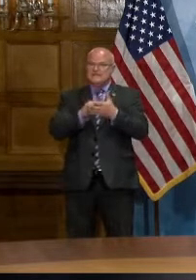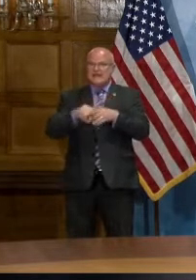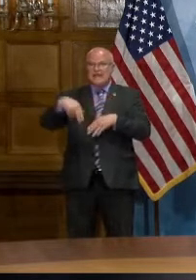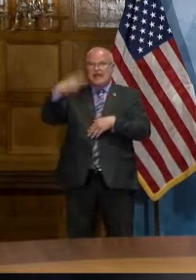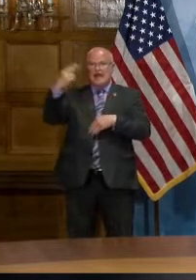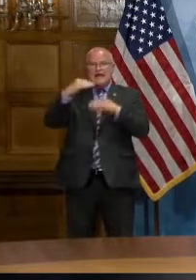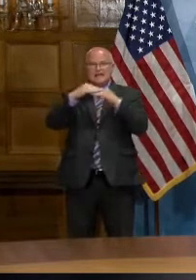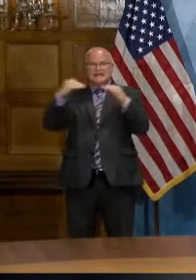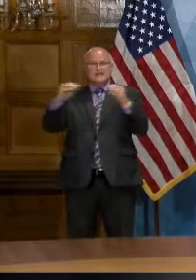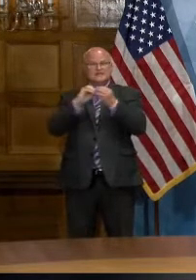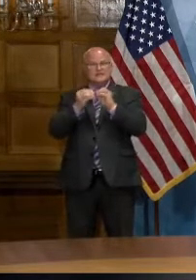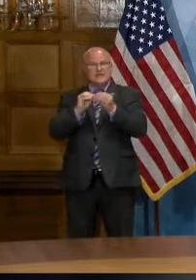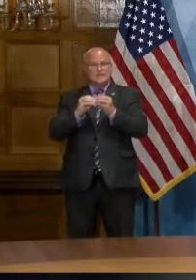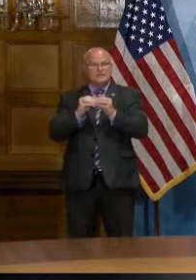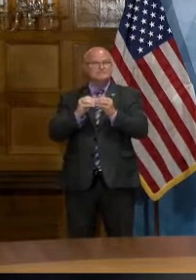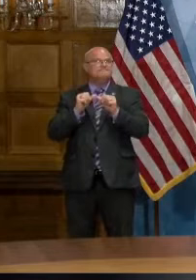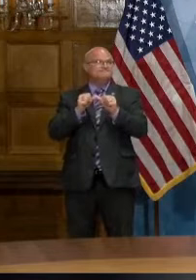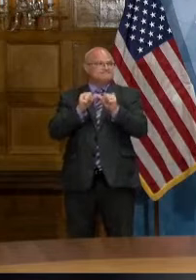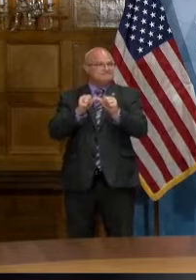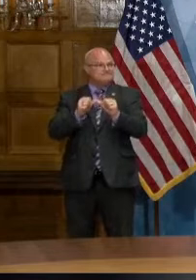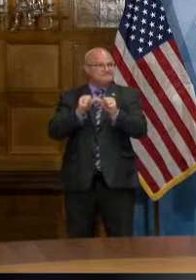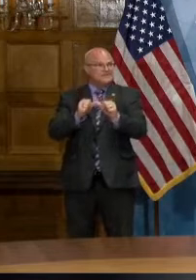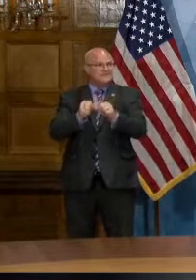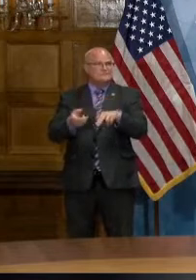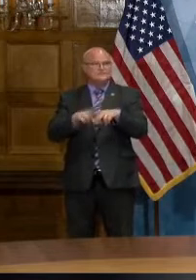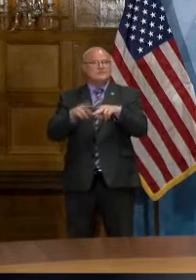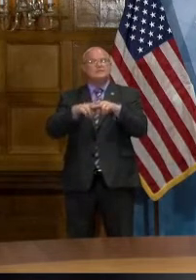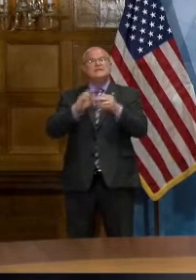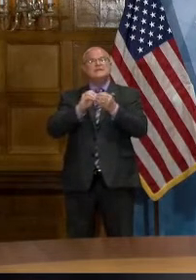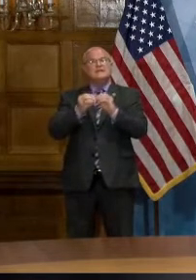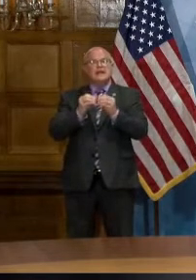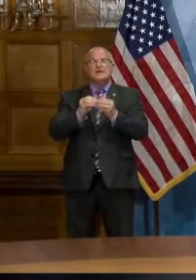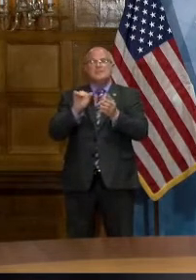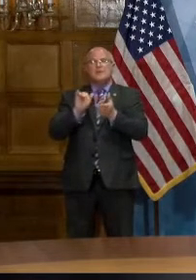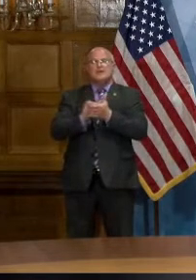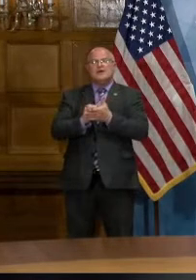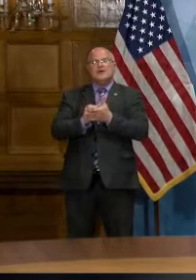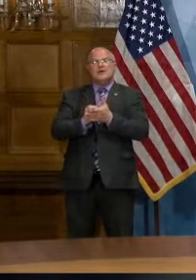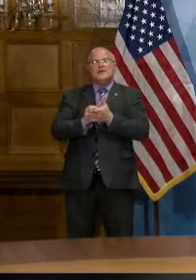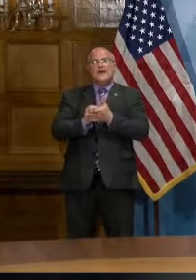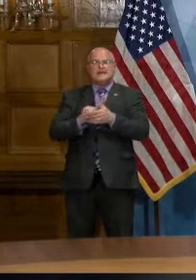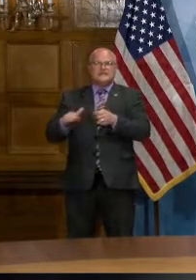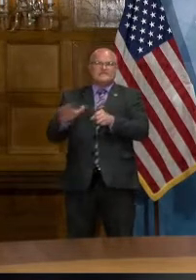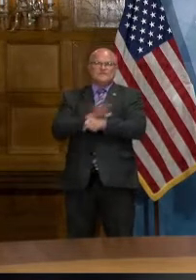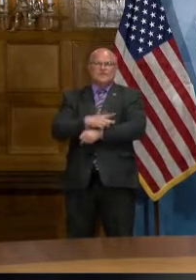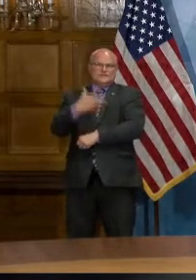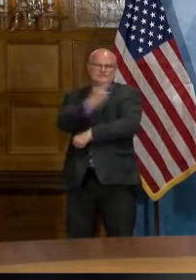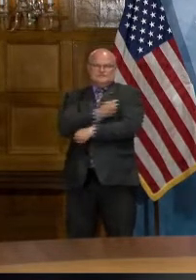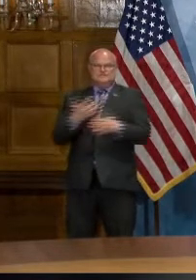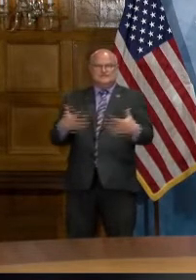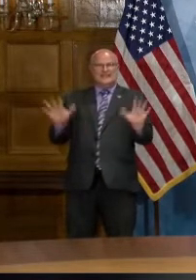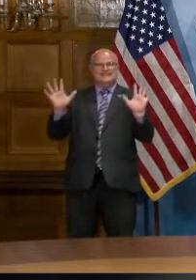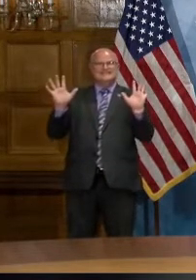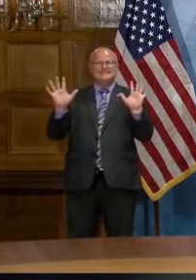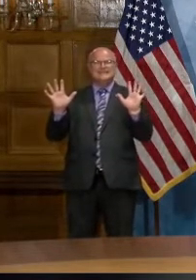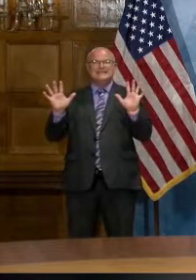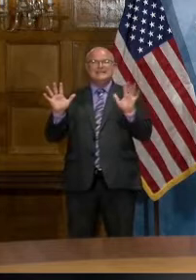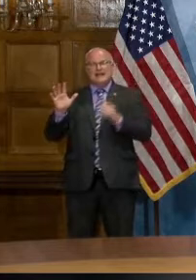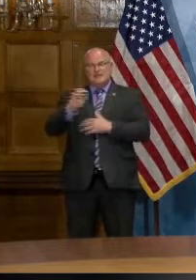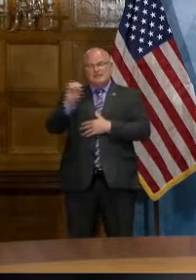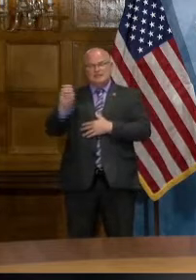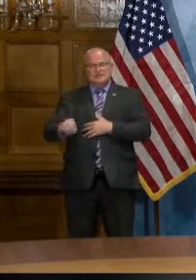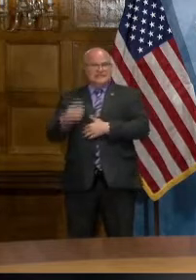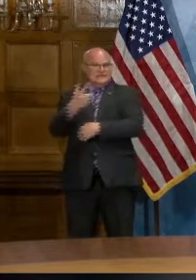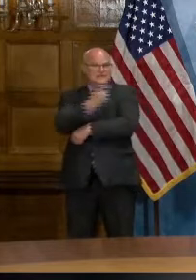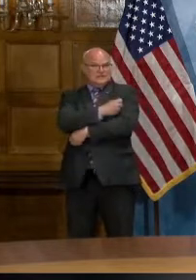high level, and we're continuing to increase the number that is fully immunized. Percent of the doses that have